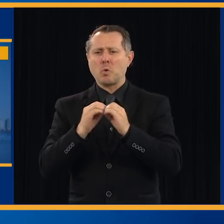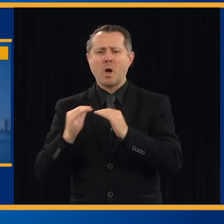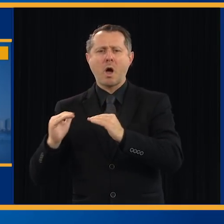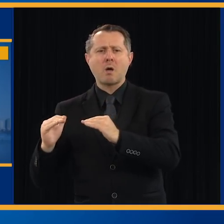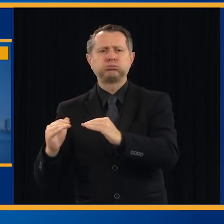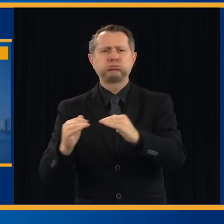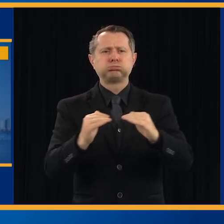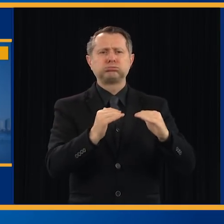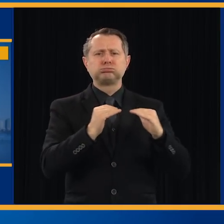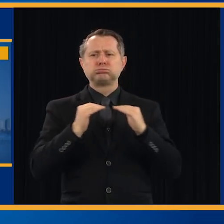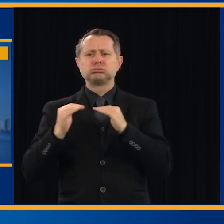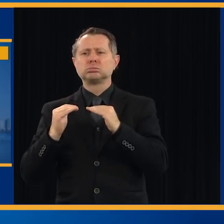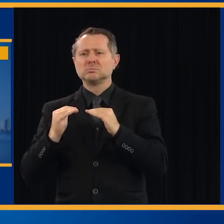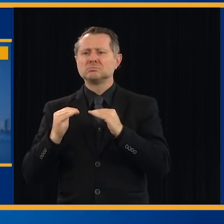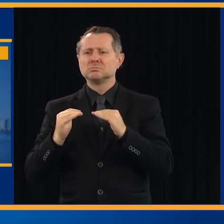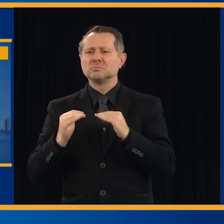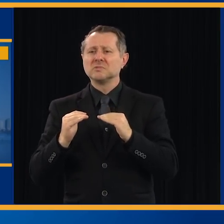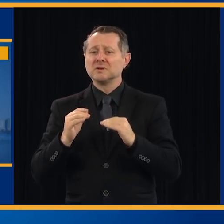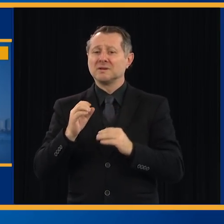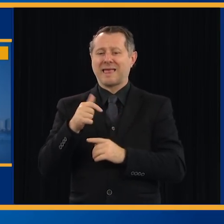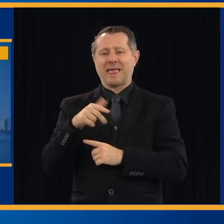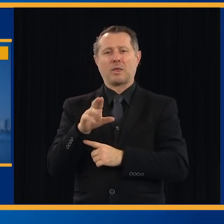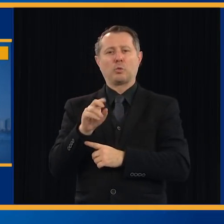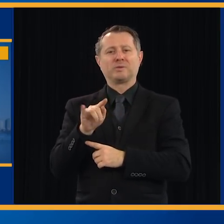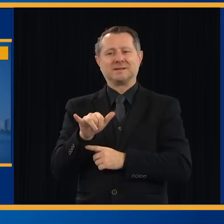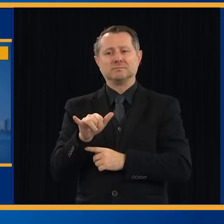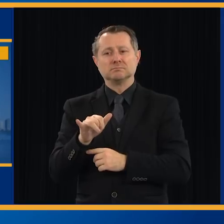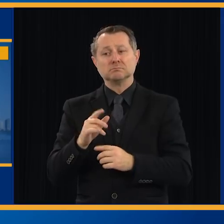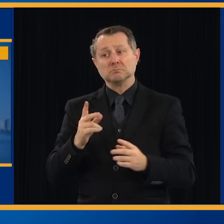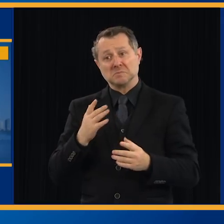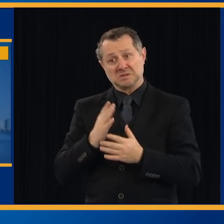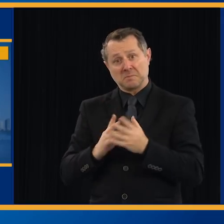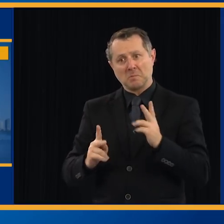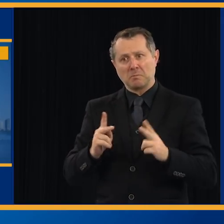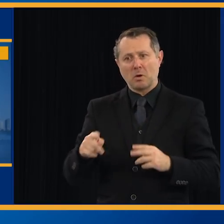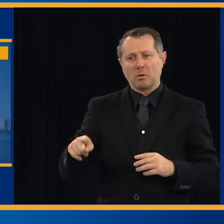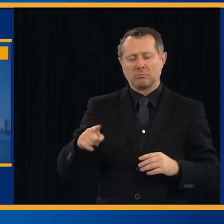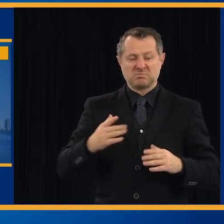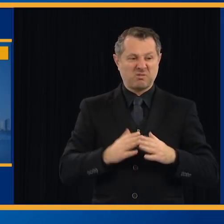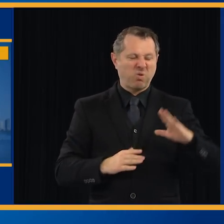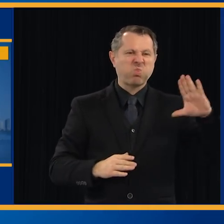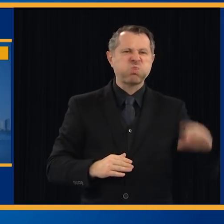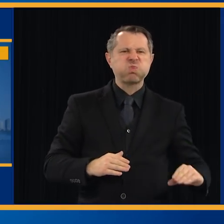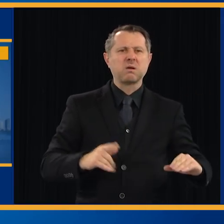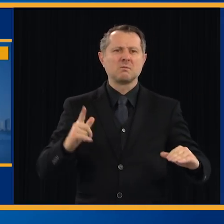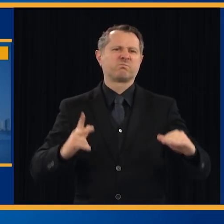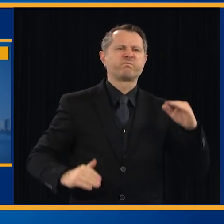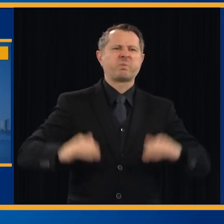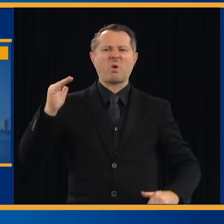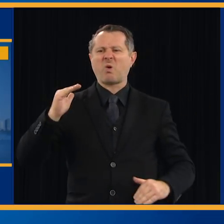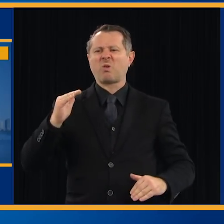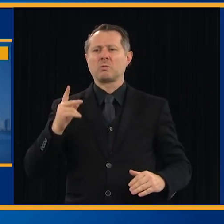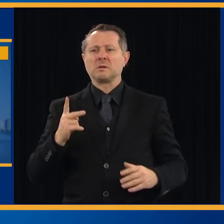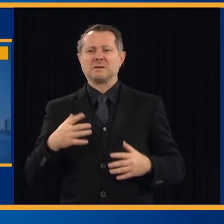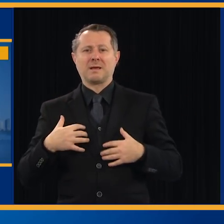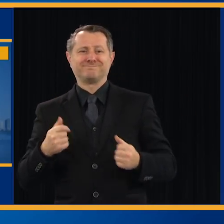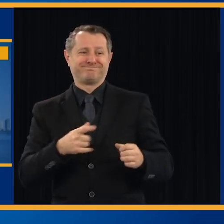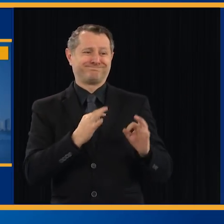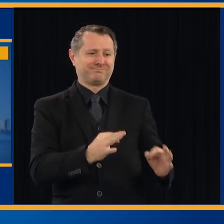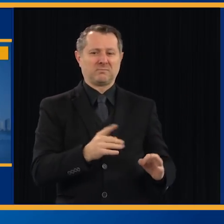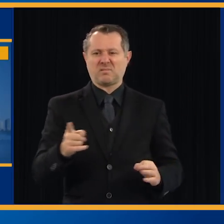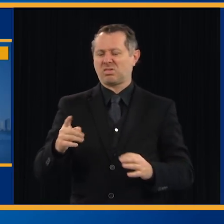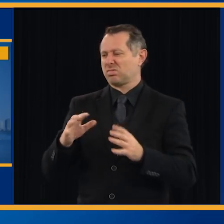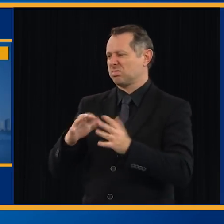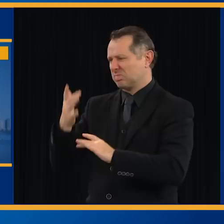the disparate effect of this disease and how it reinforced the disparity and inequity in